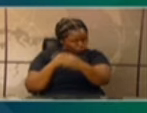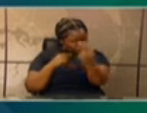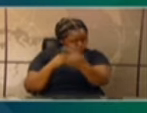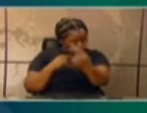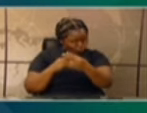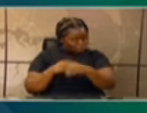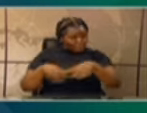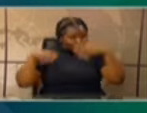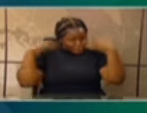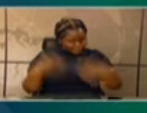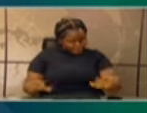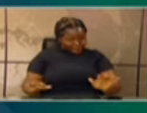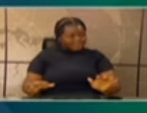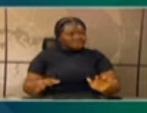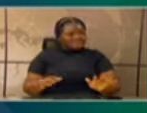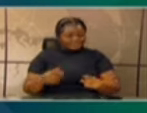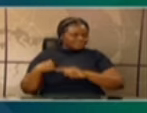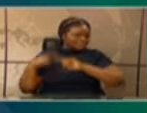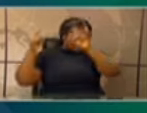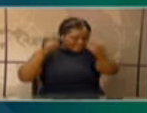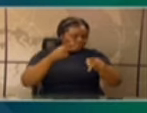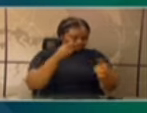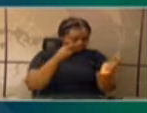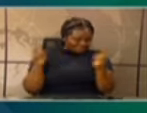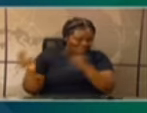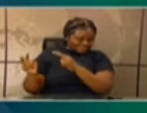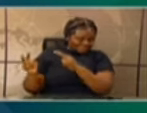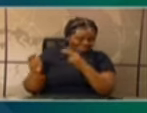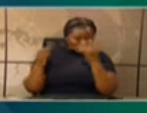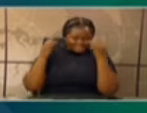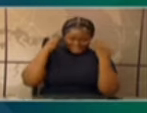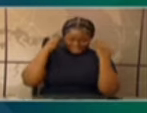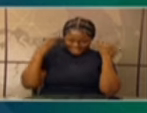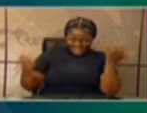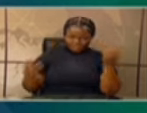I feel me, we are. Let me feel. For sound, let me.